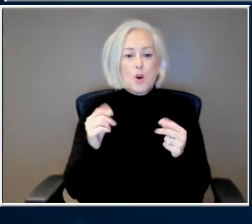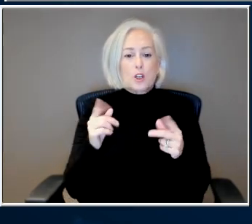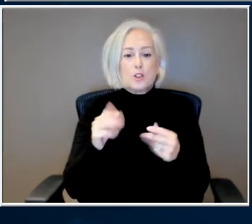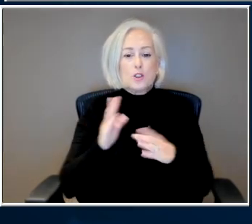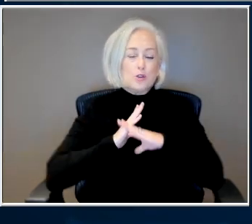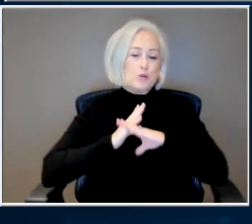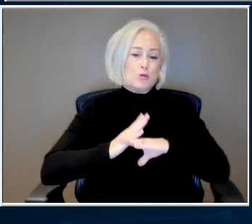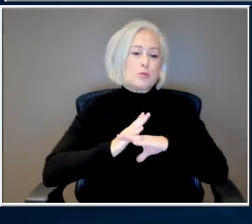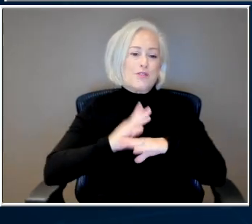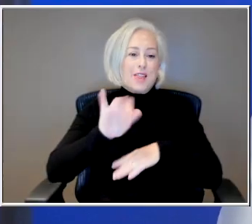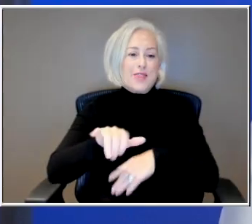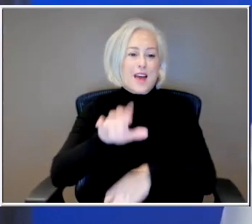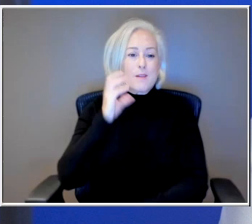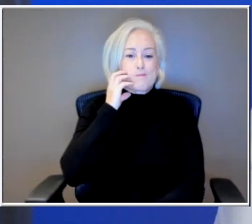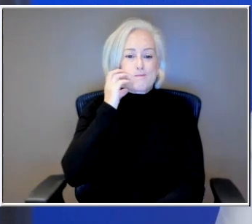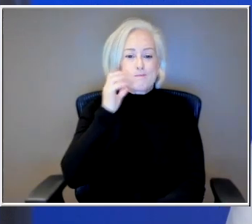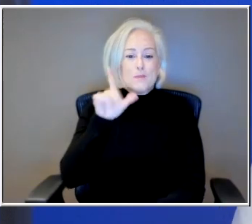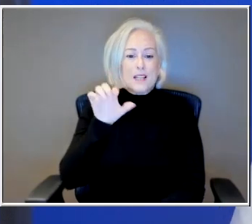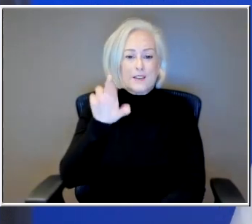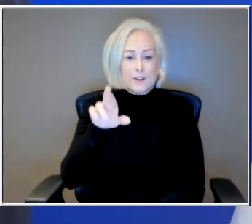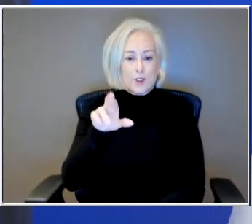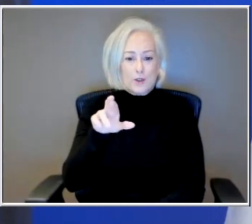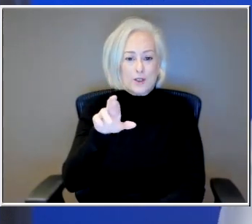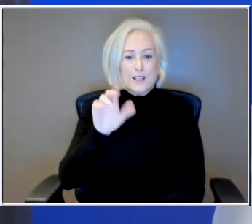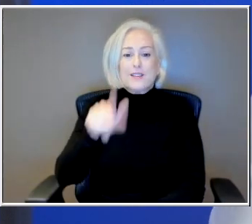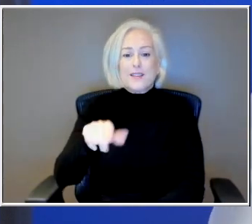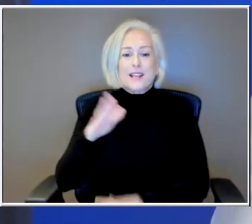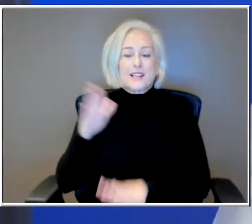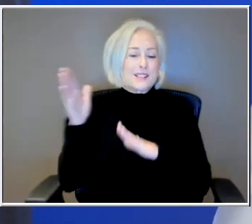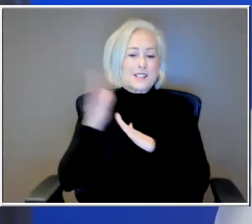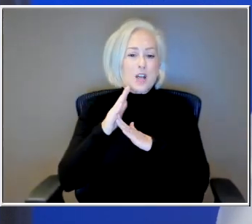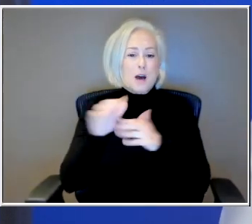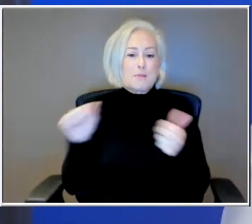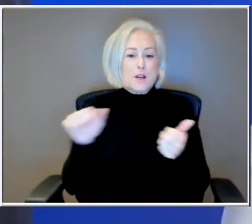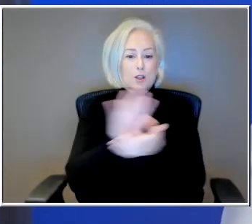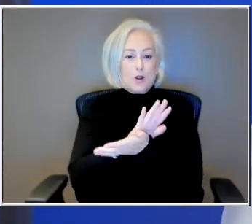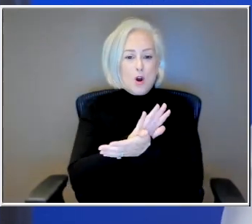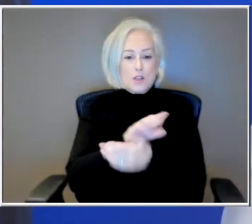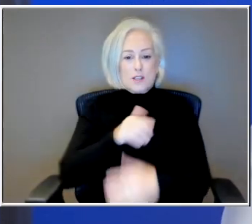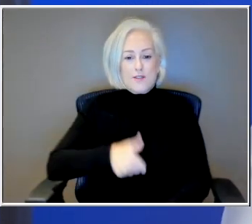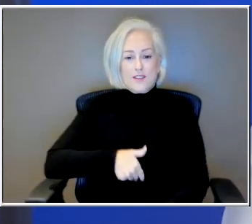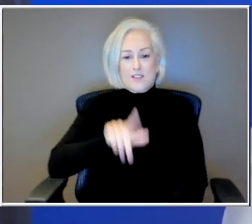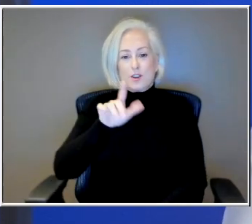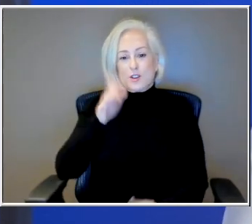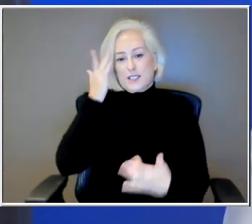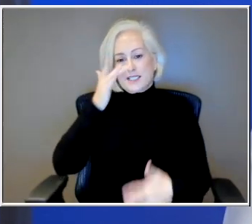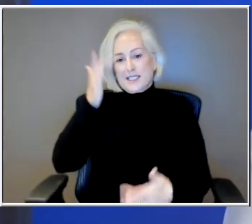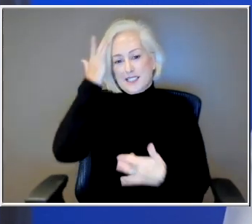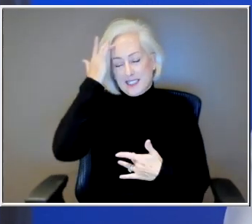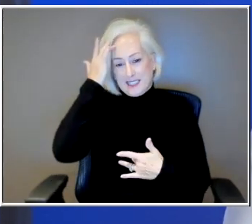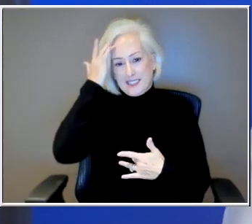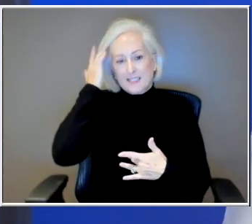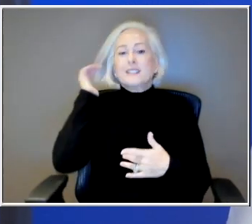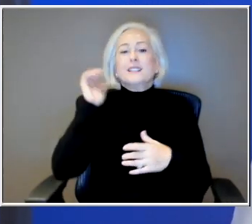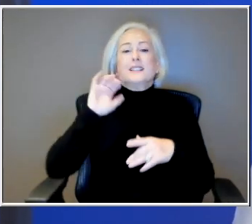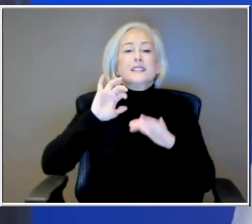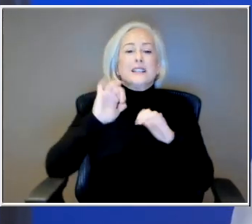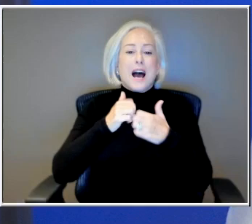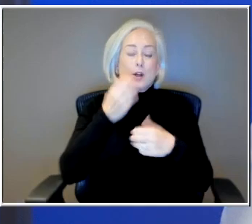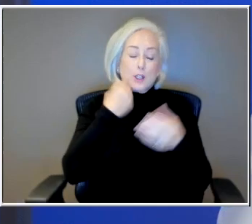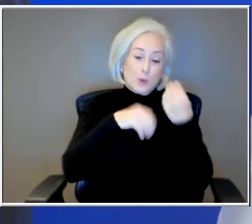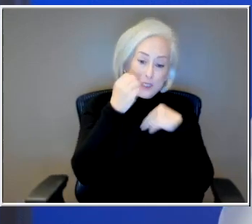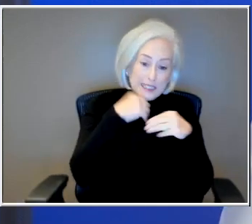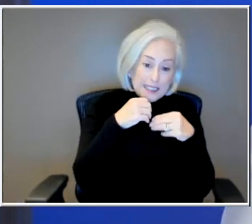liver? So fatty liver is the #1 cause of liver disease now in the United States. It has to do with our lifestyle, with our dietary